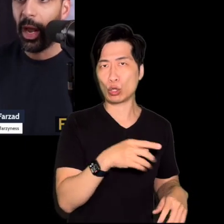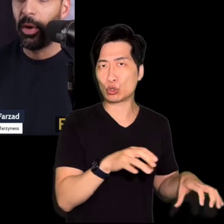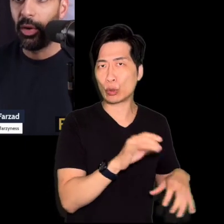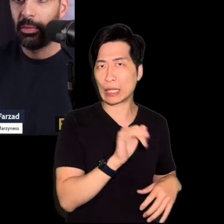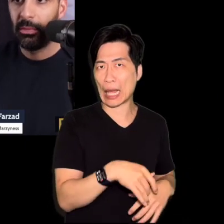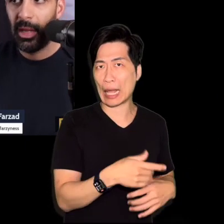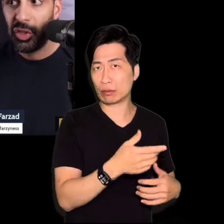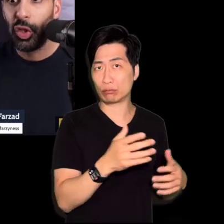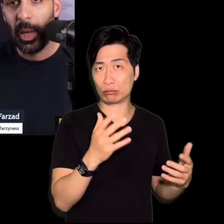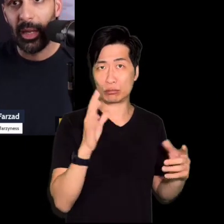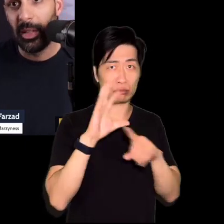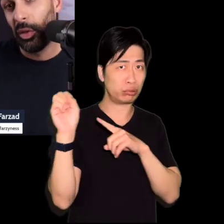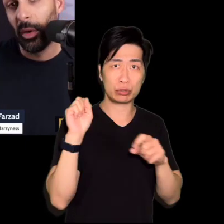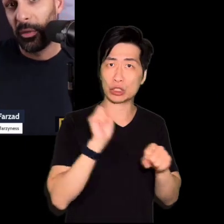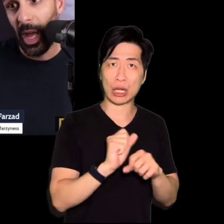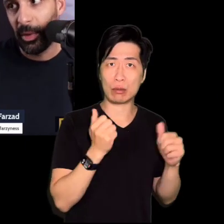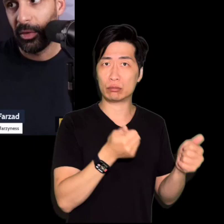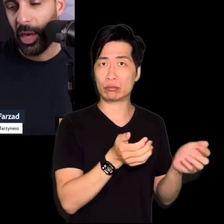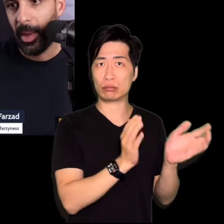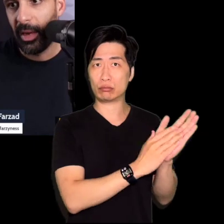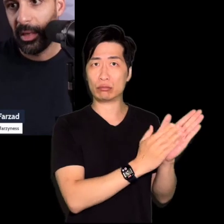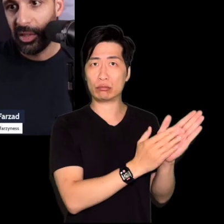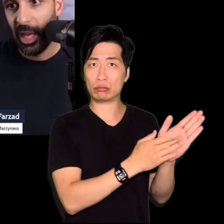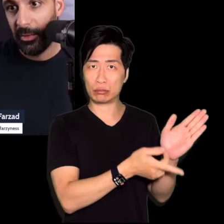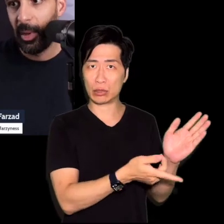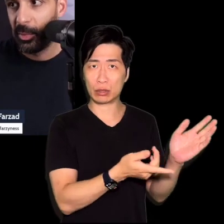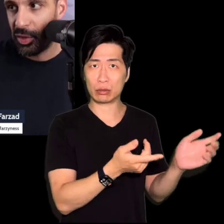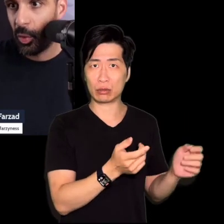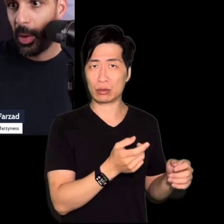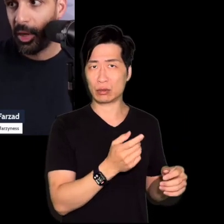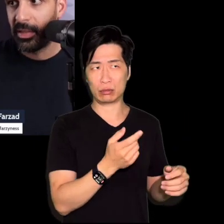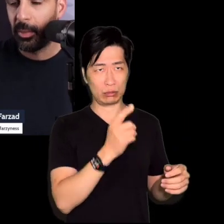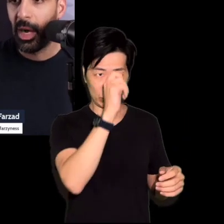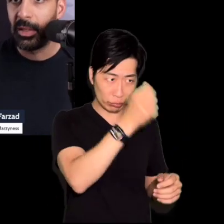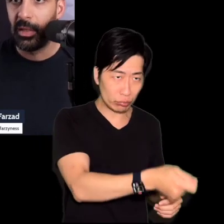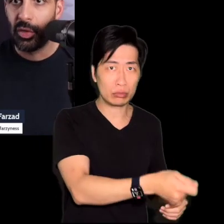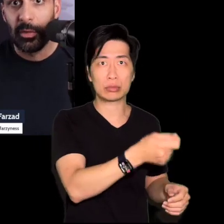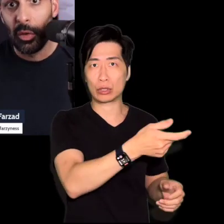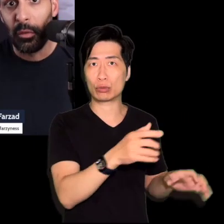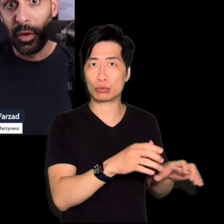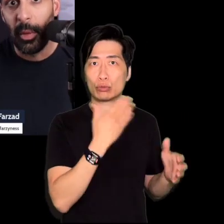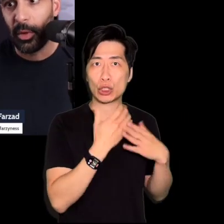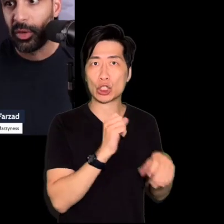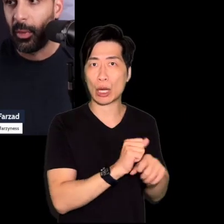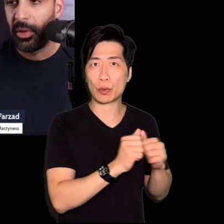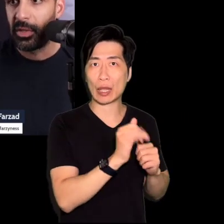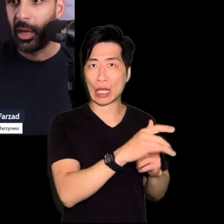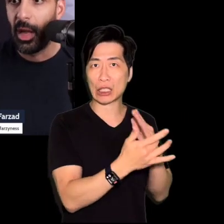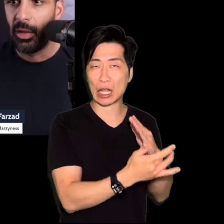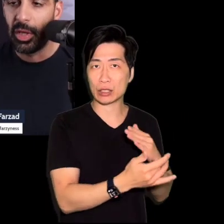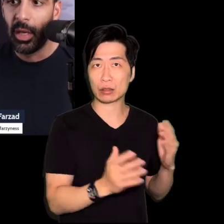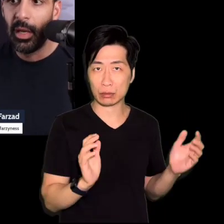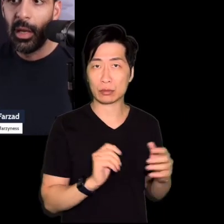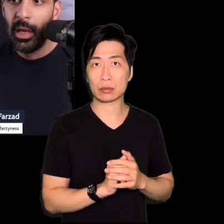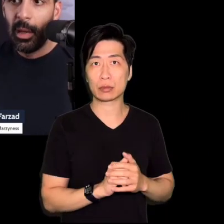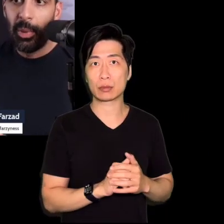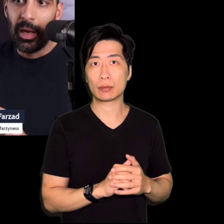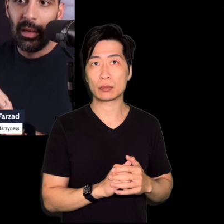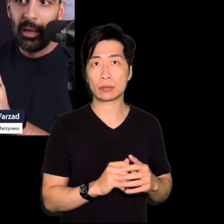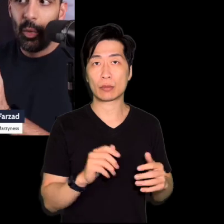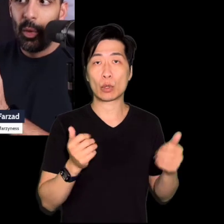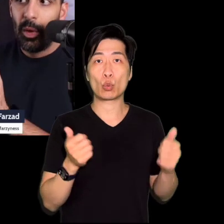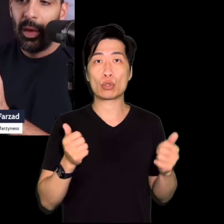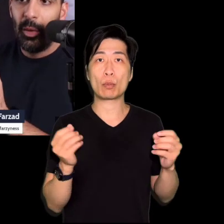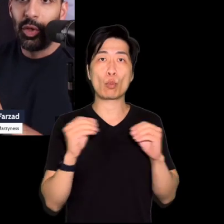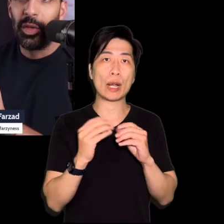like Waymo is doing it and they do a phenomenal job at it. Let's make sure Waymo gets the props they deserve. They do a phenomenal job with this technology.